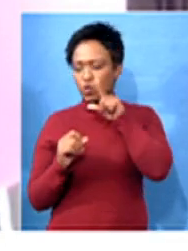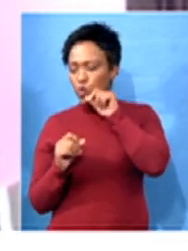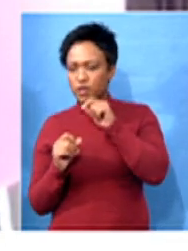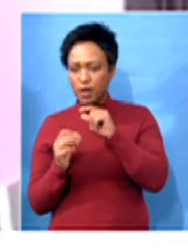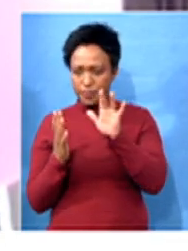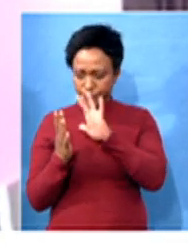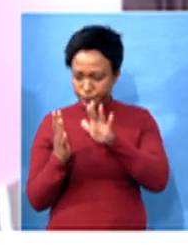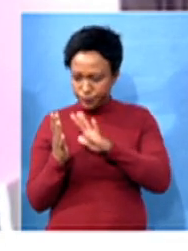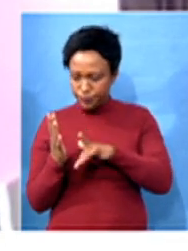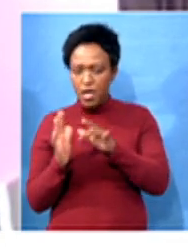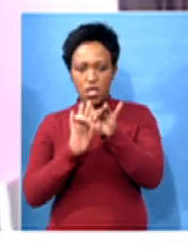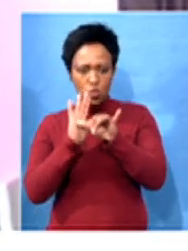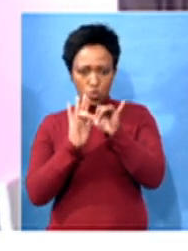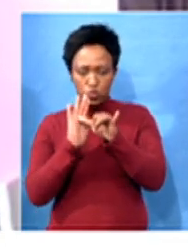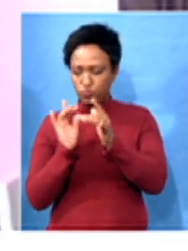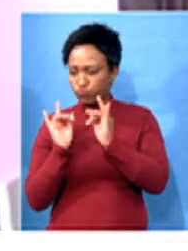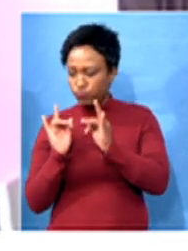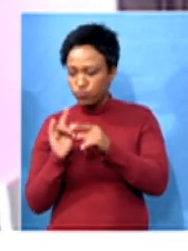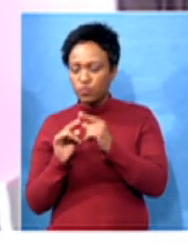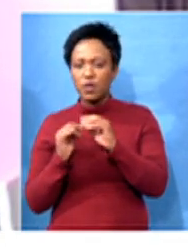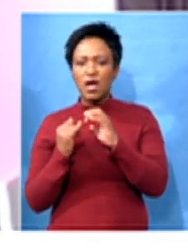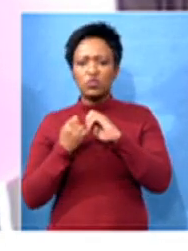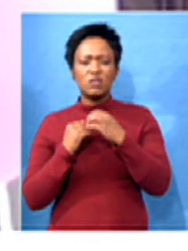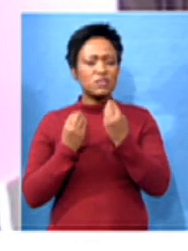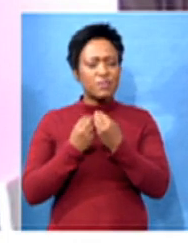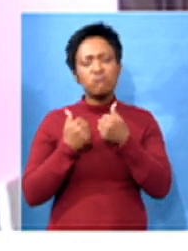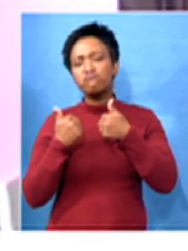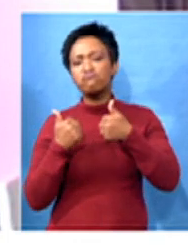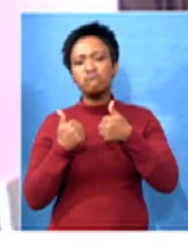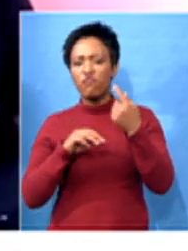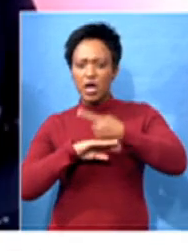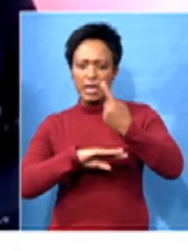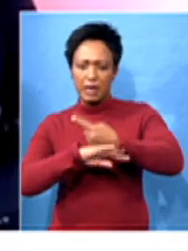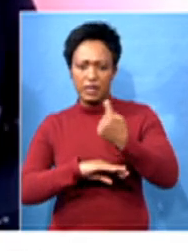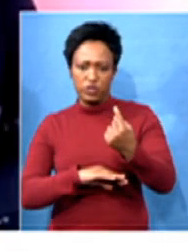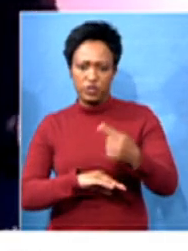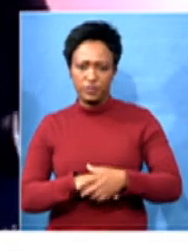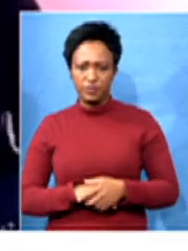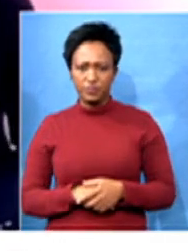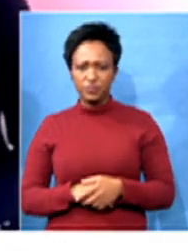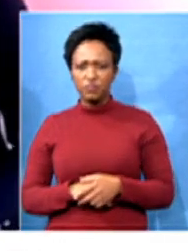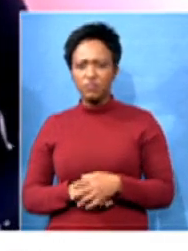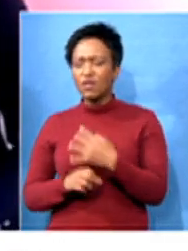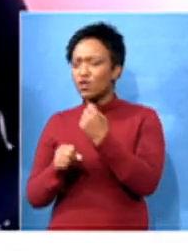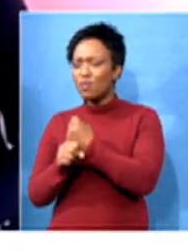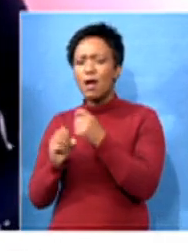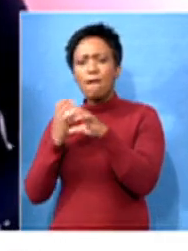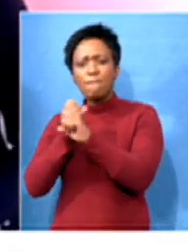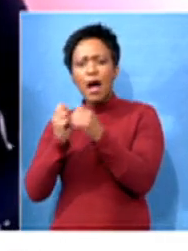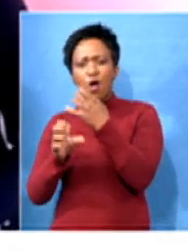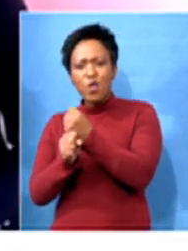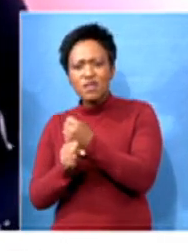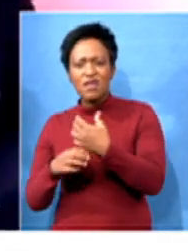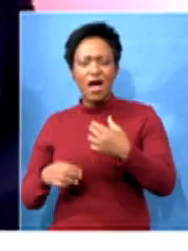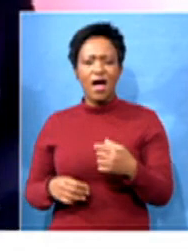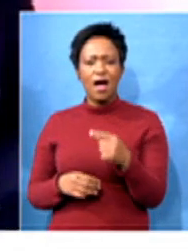on YouTube, and I just try to fill my day with something cool, you know? But who are you making all of that for? Makwinya, khemere,